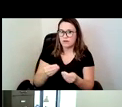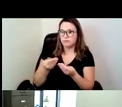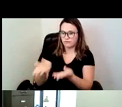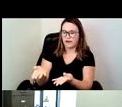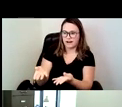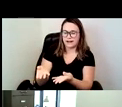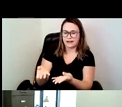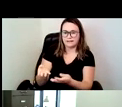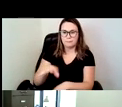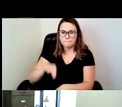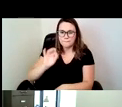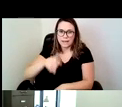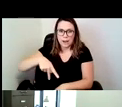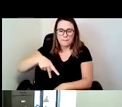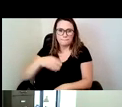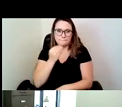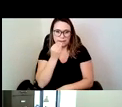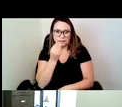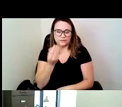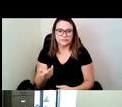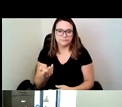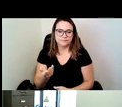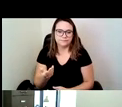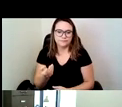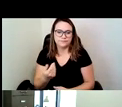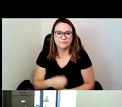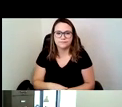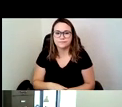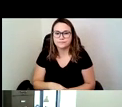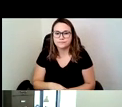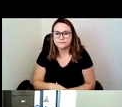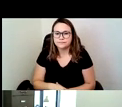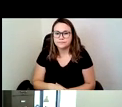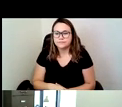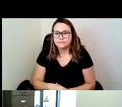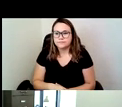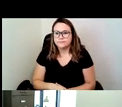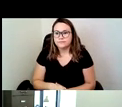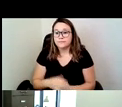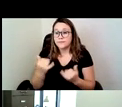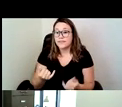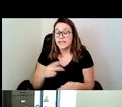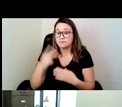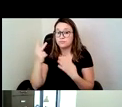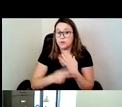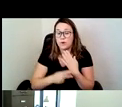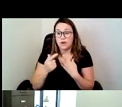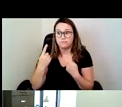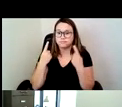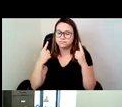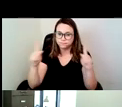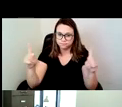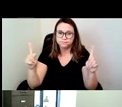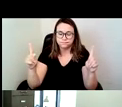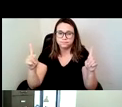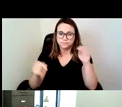go allowed us to be in places we were not already in. This program has been so successful that